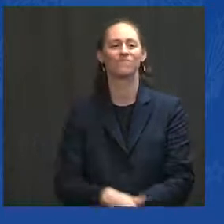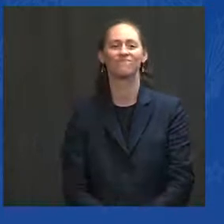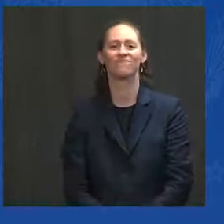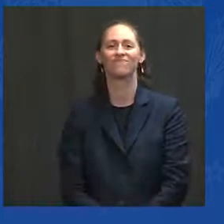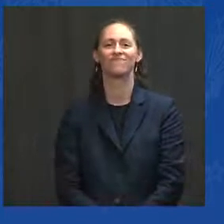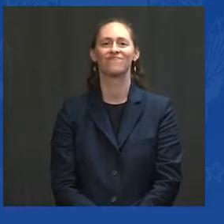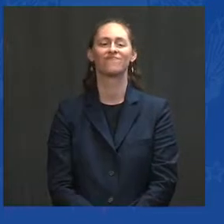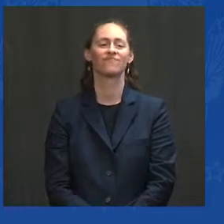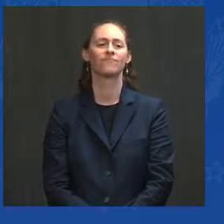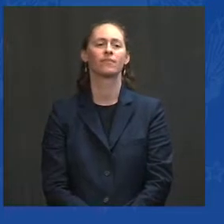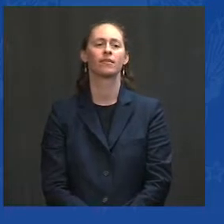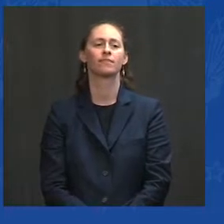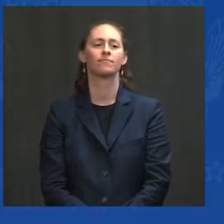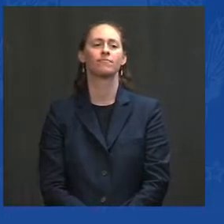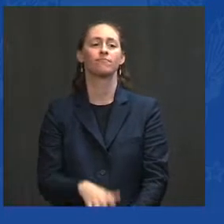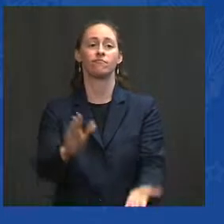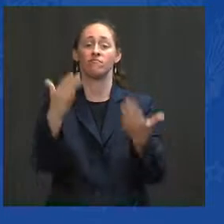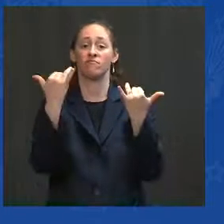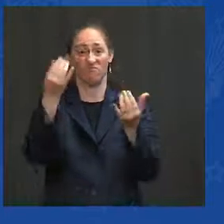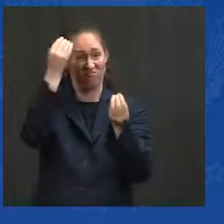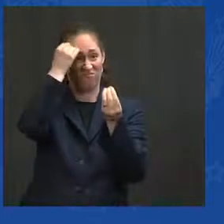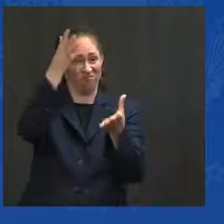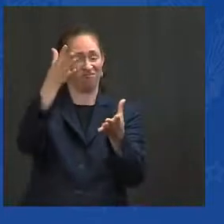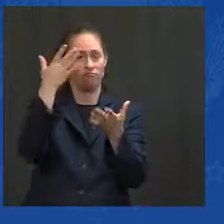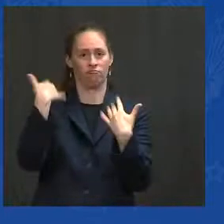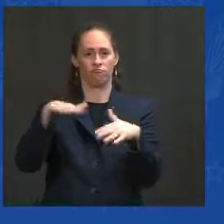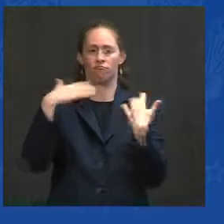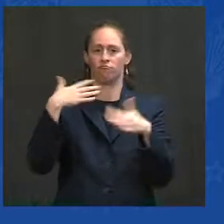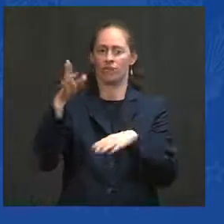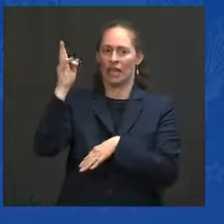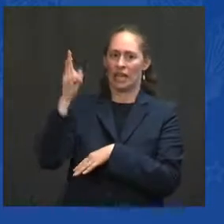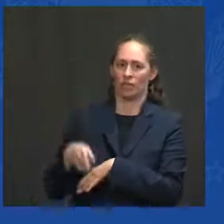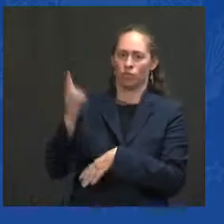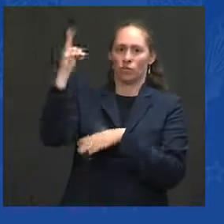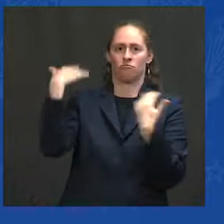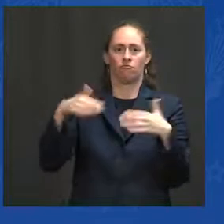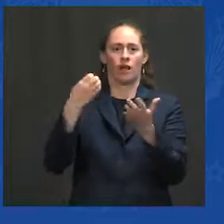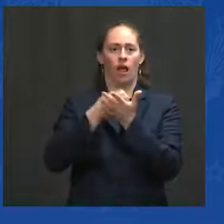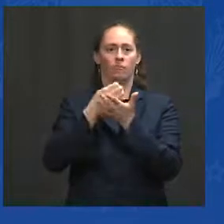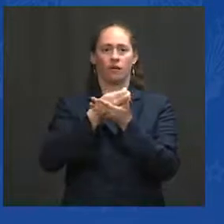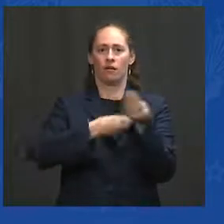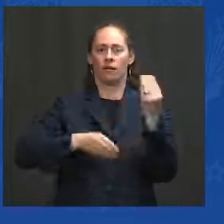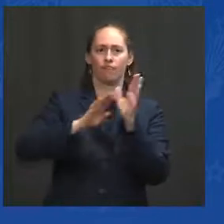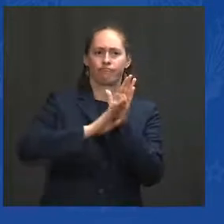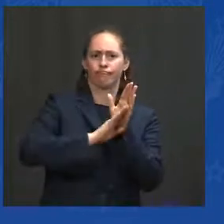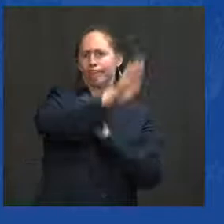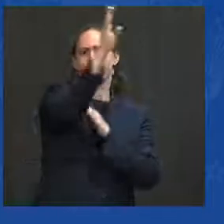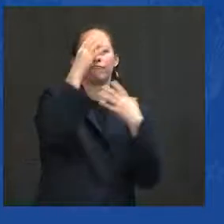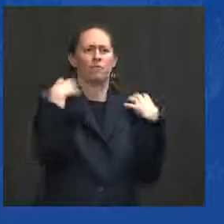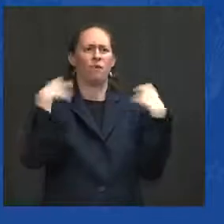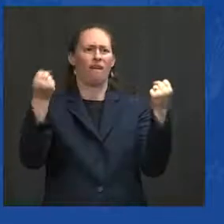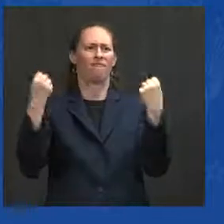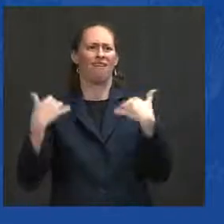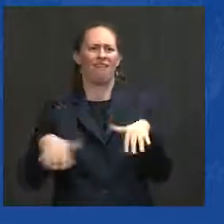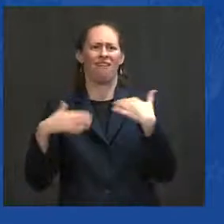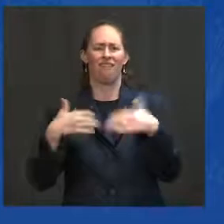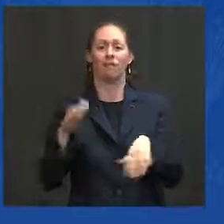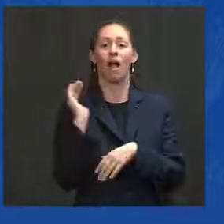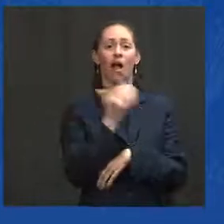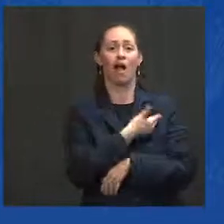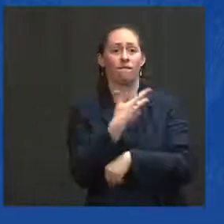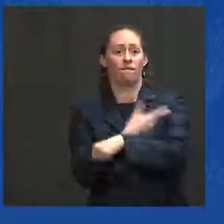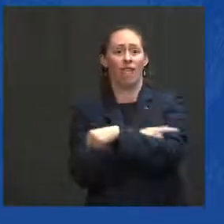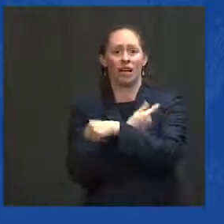We're in the midst of a historic economic recovery. And because our successful vaccination program strategy has been